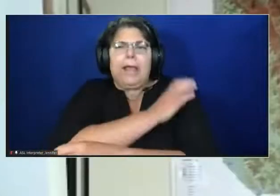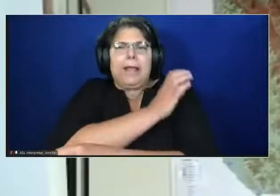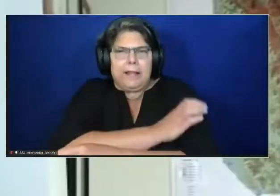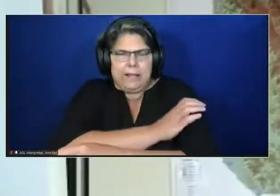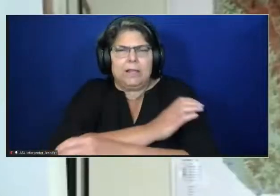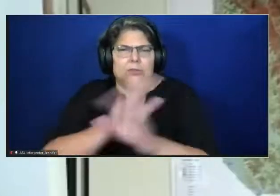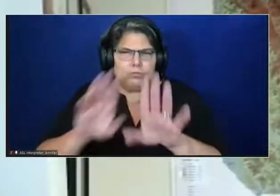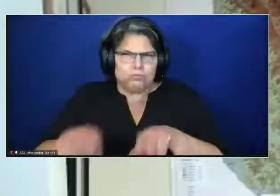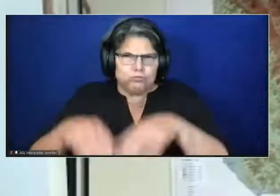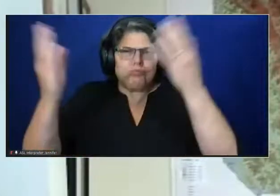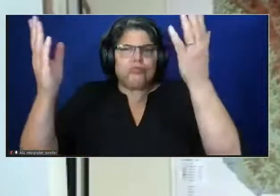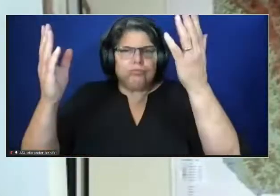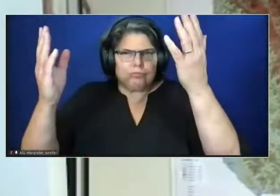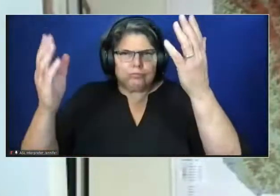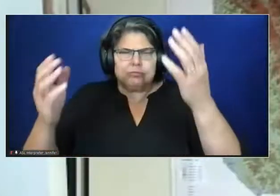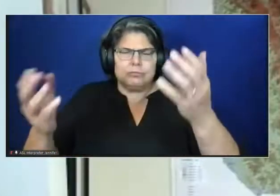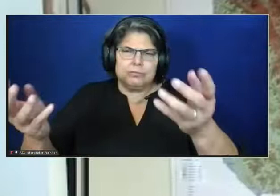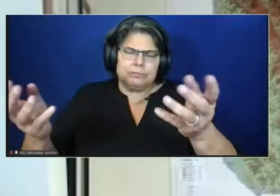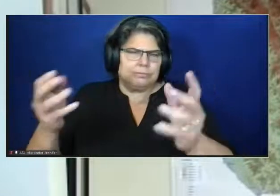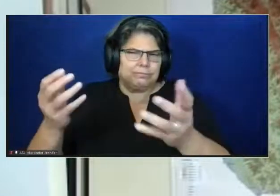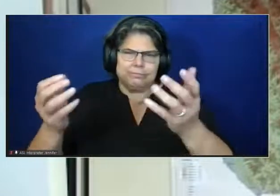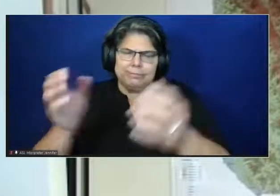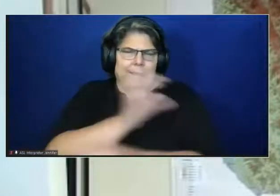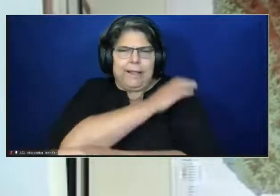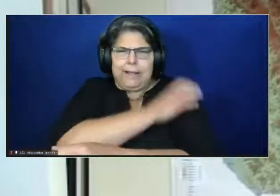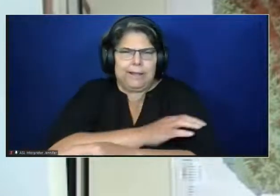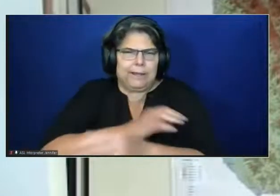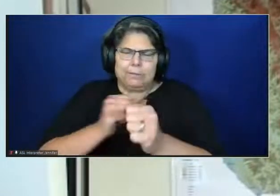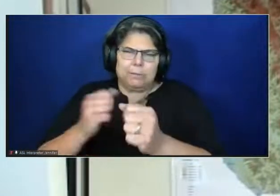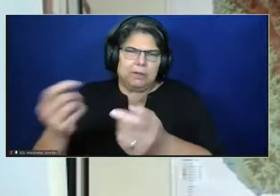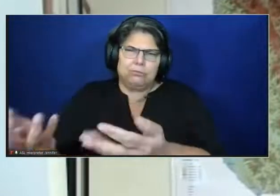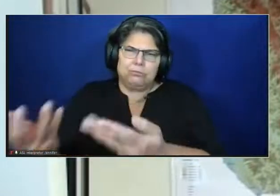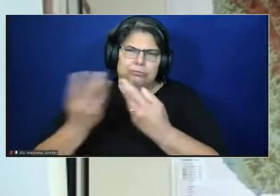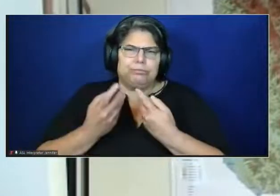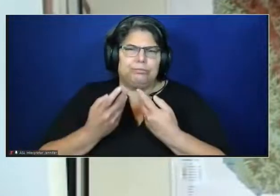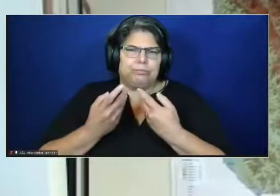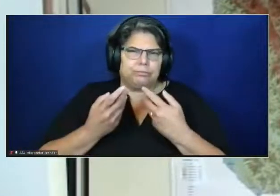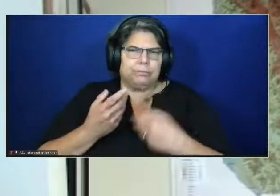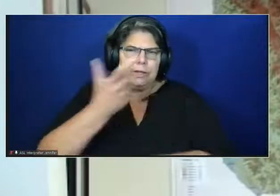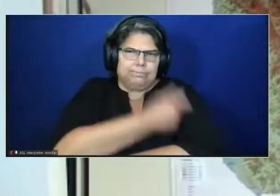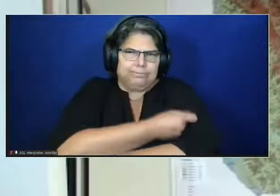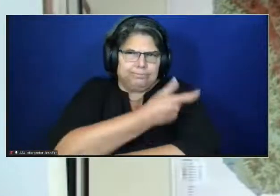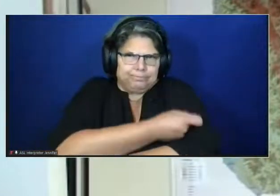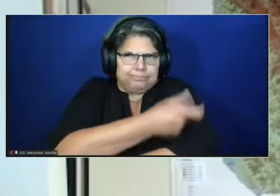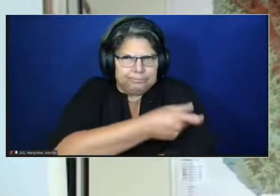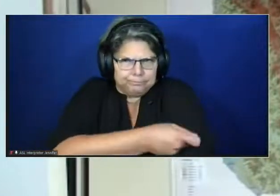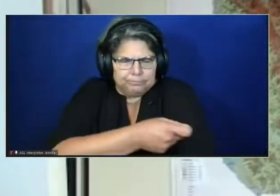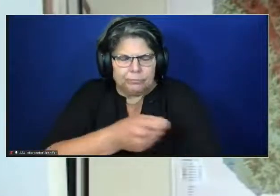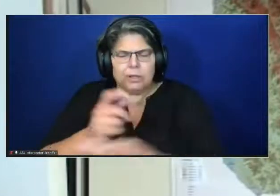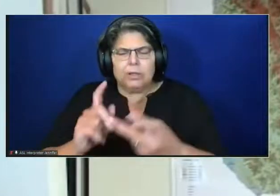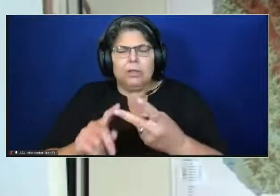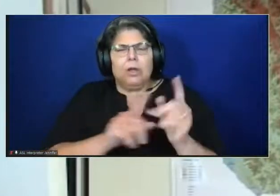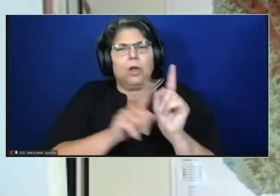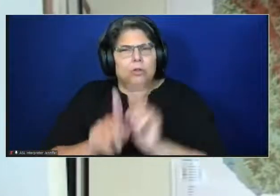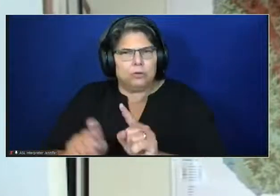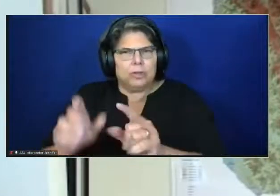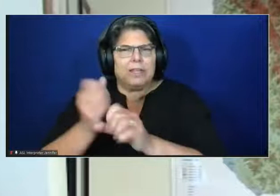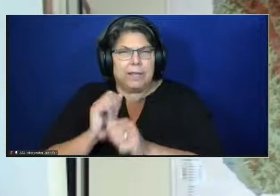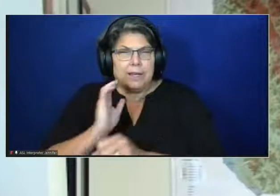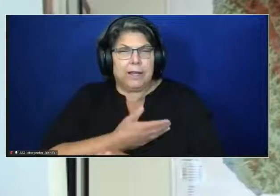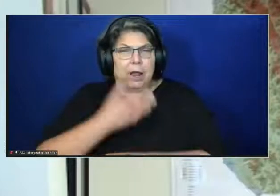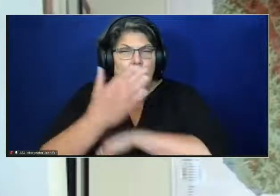clinic events to give out all those doses. And they're also available at our